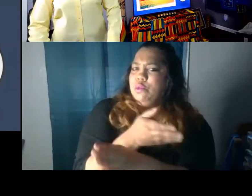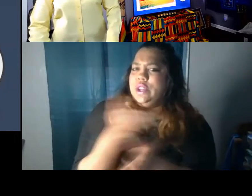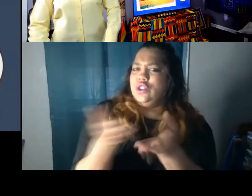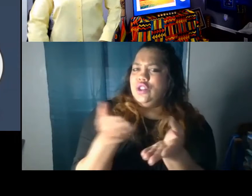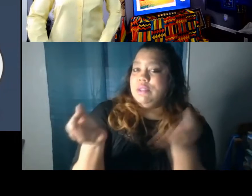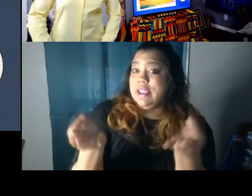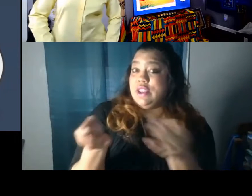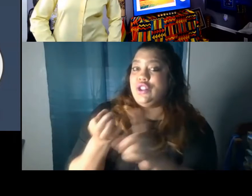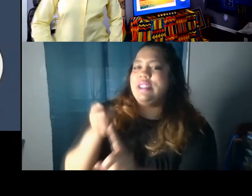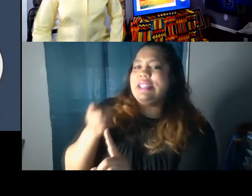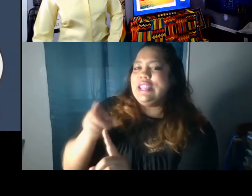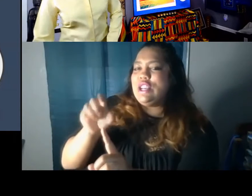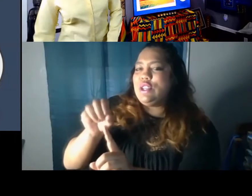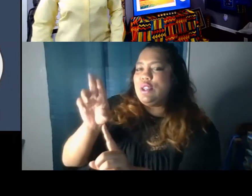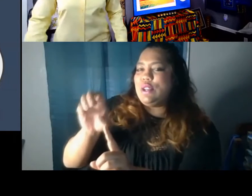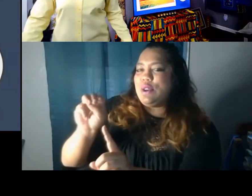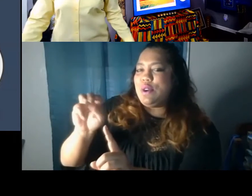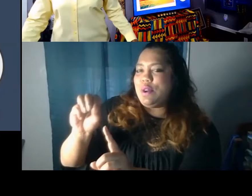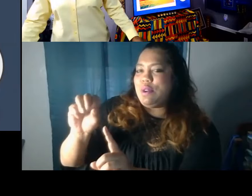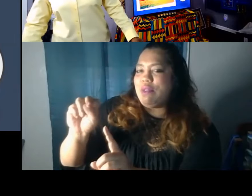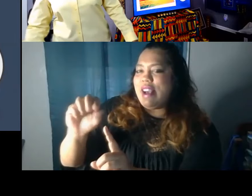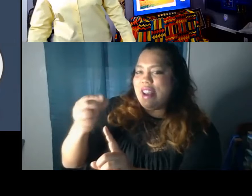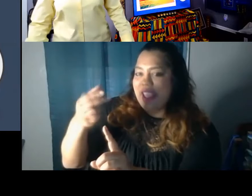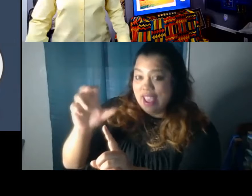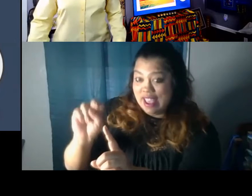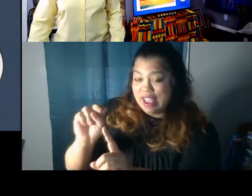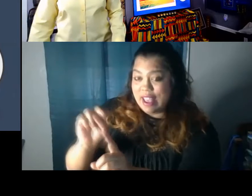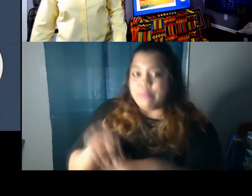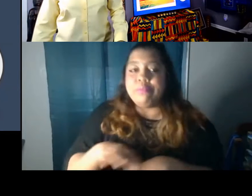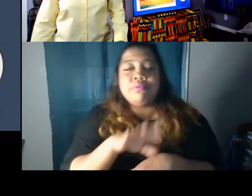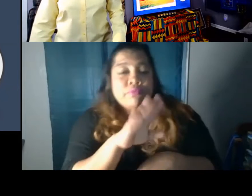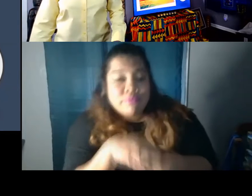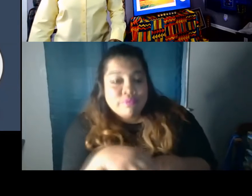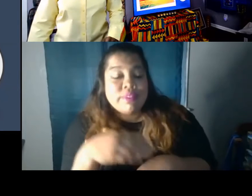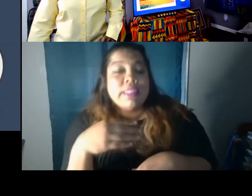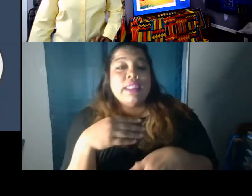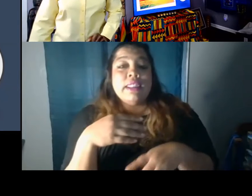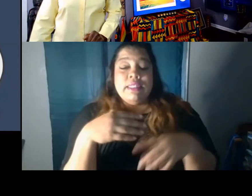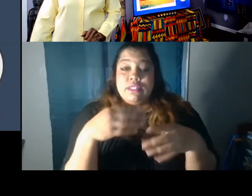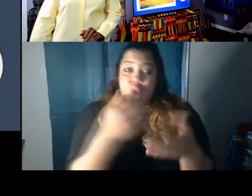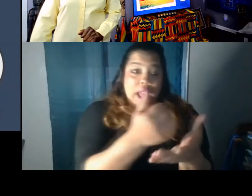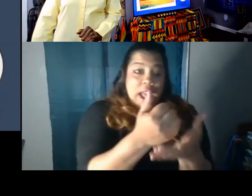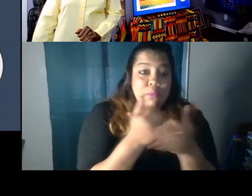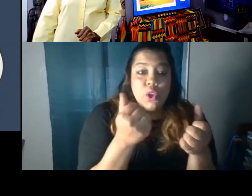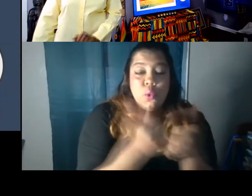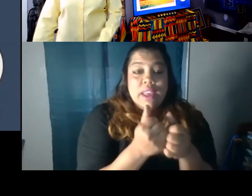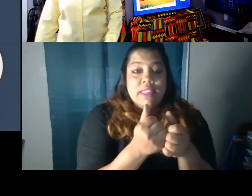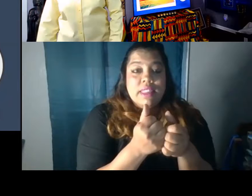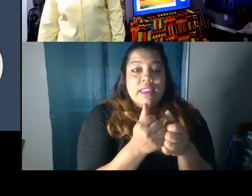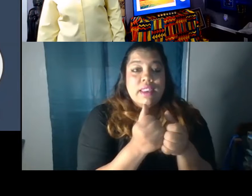Assisting with making this service open, inviting, and accessible to the deaf